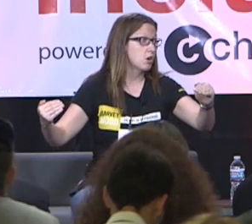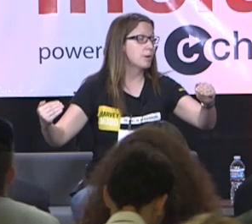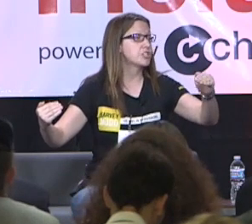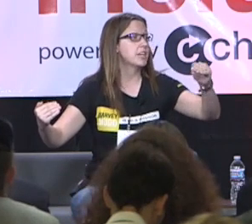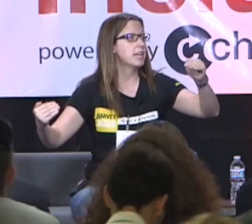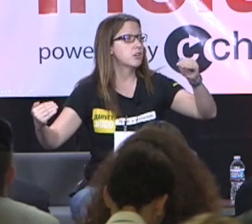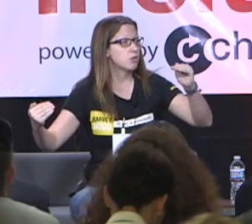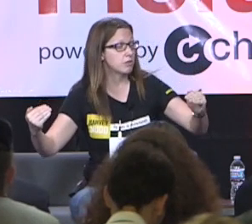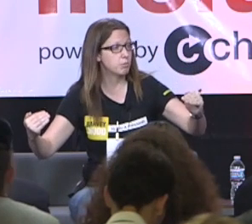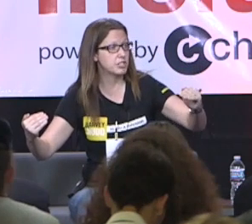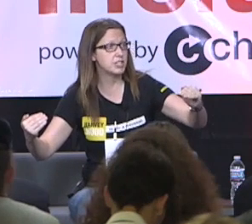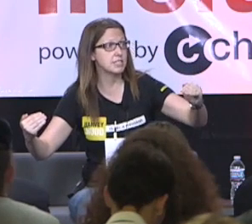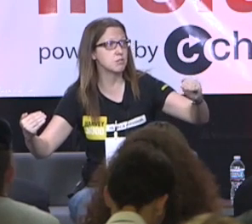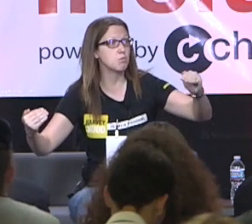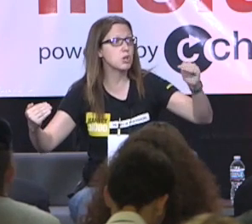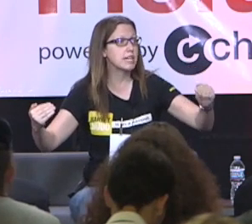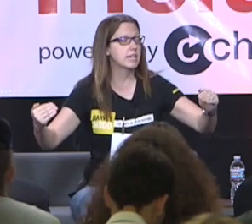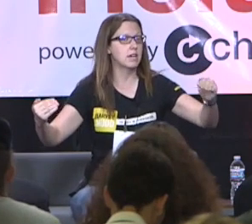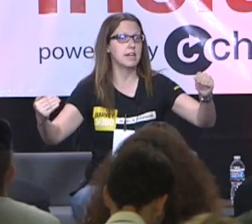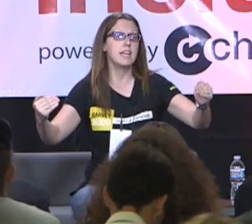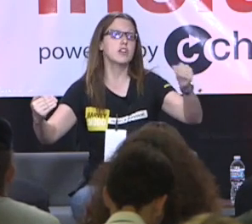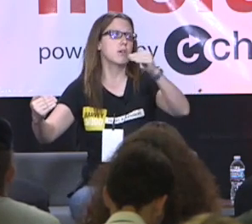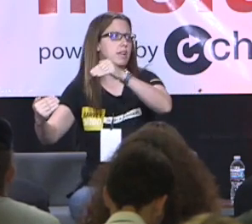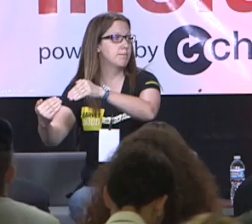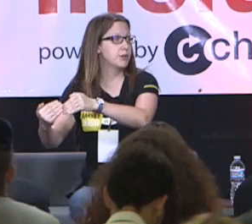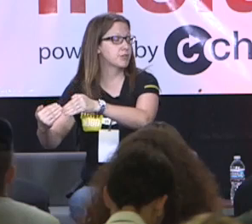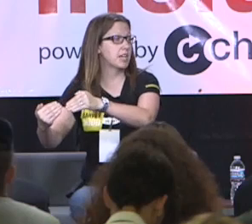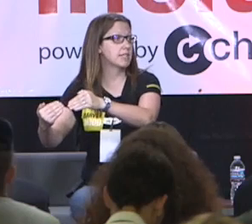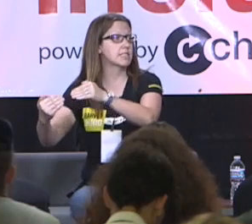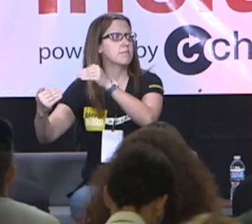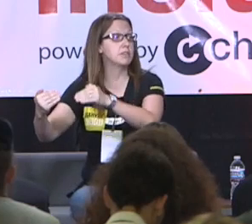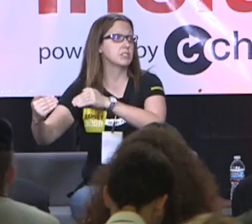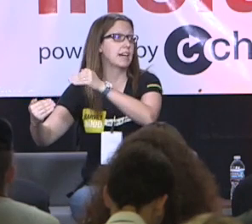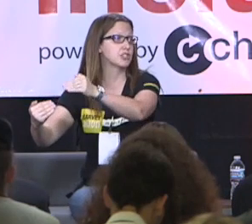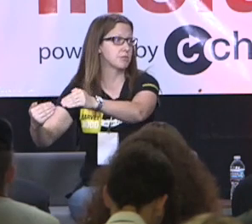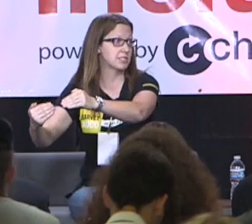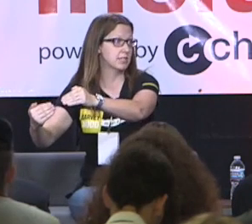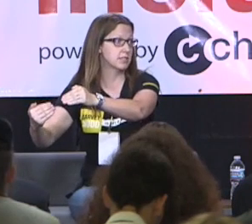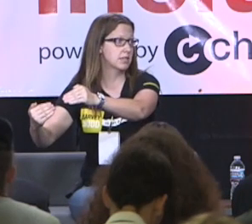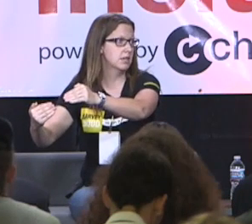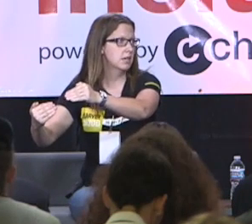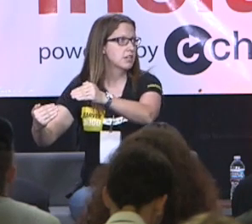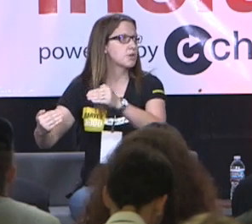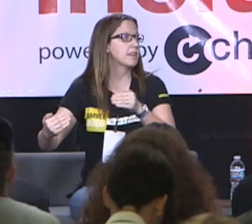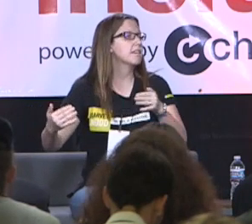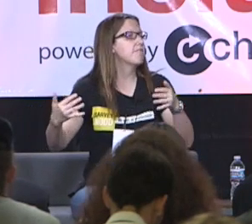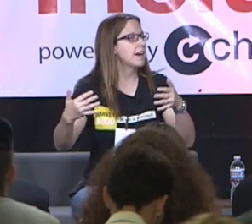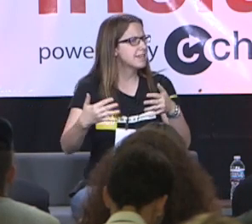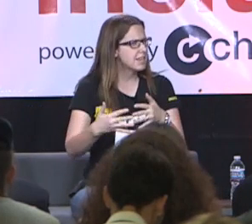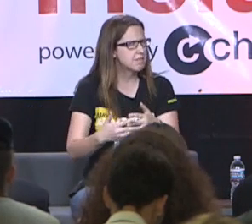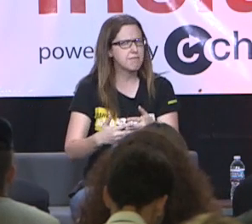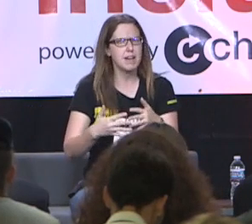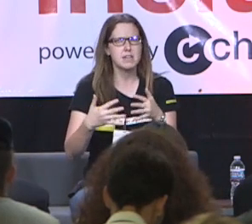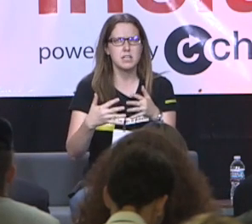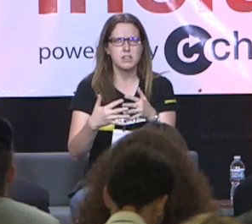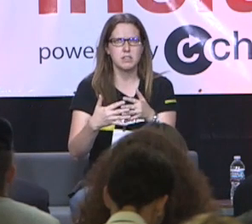World, which is working on integrating computer science to build algebra skills. So I think